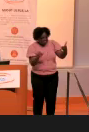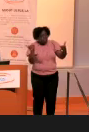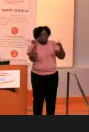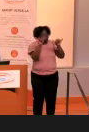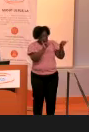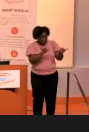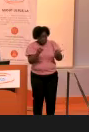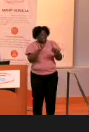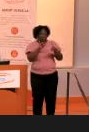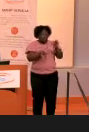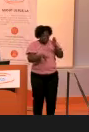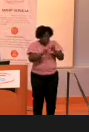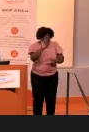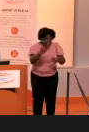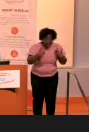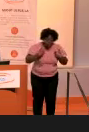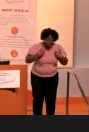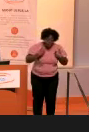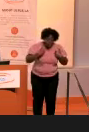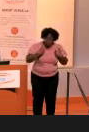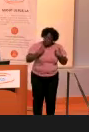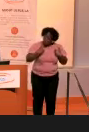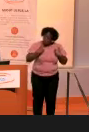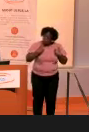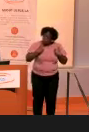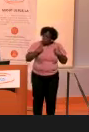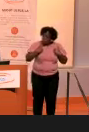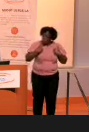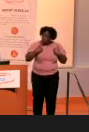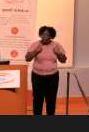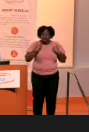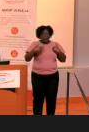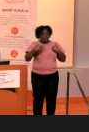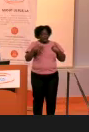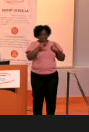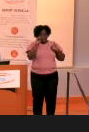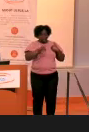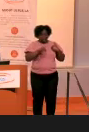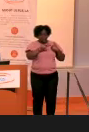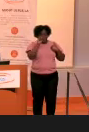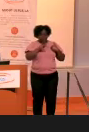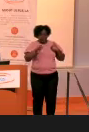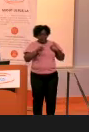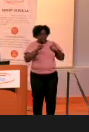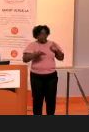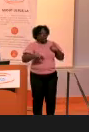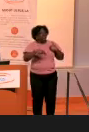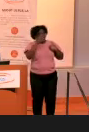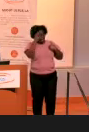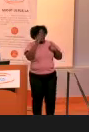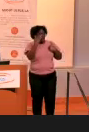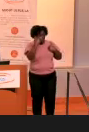time of diagnosis is the highest percentage of when you're going to be diagnosed with kidney